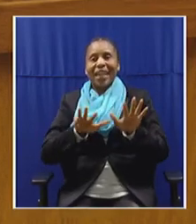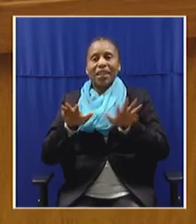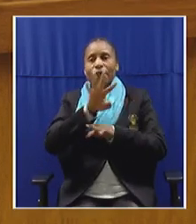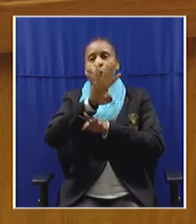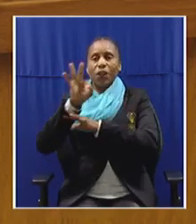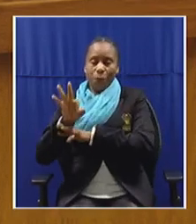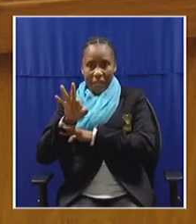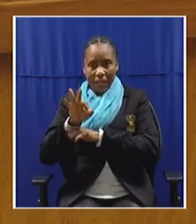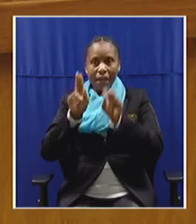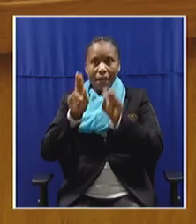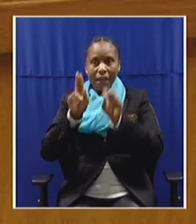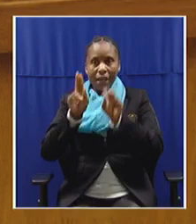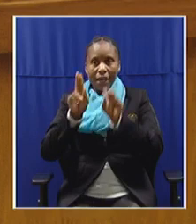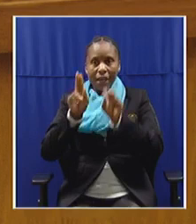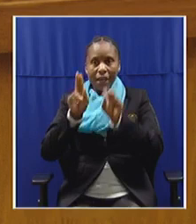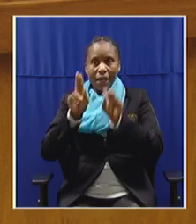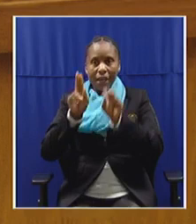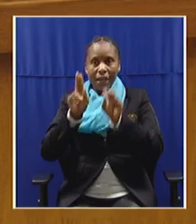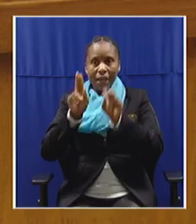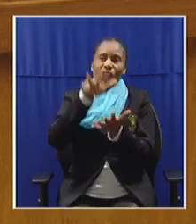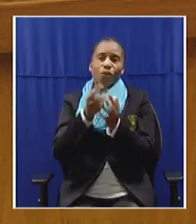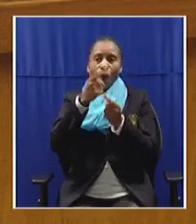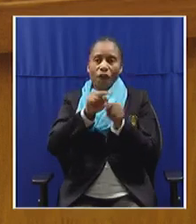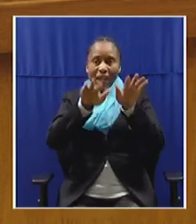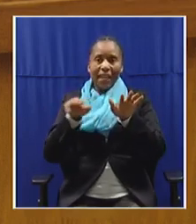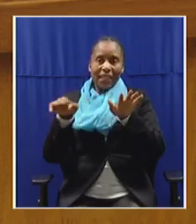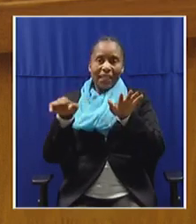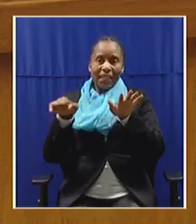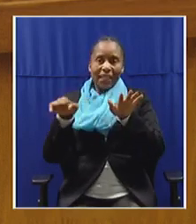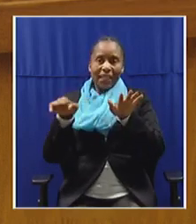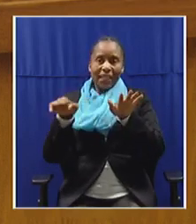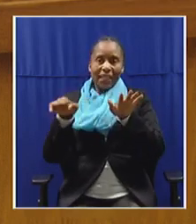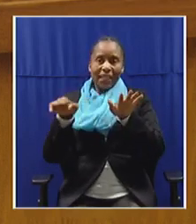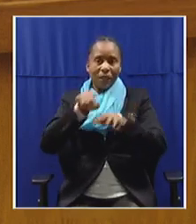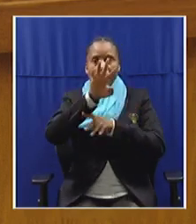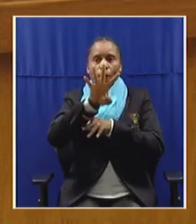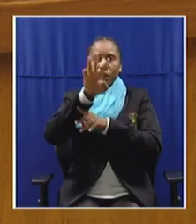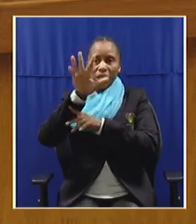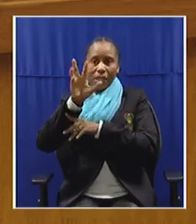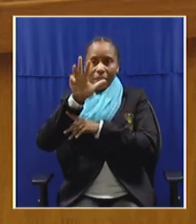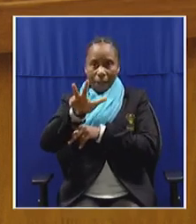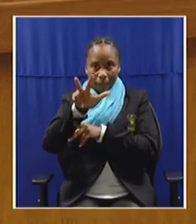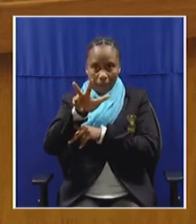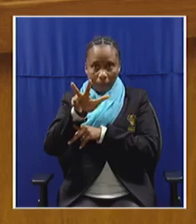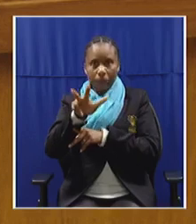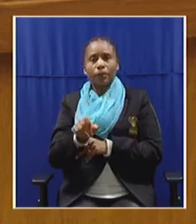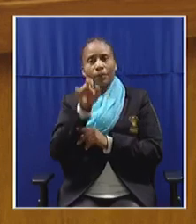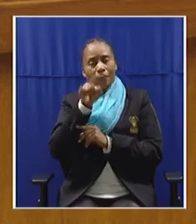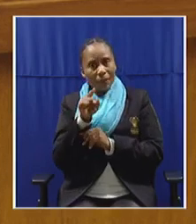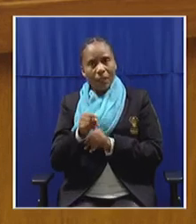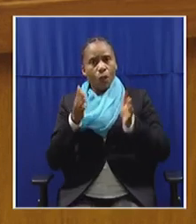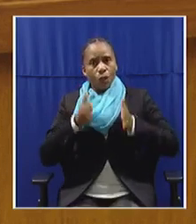the Universal Declaration of 1948. Despite this national and international human